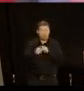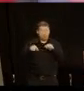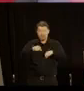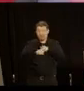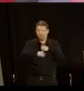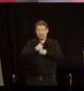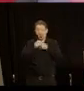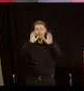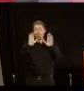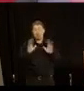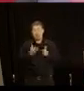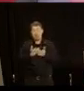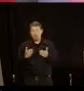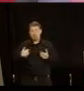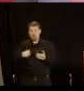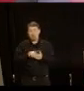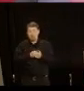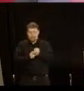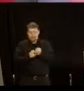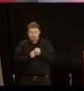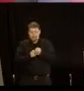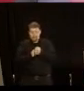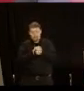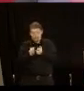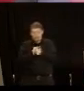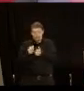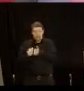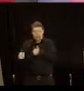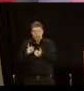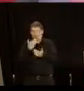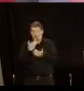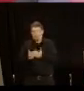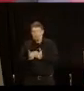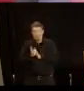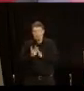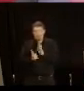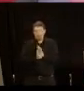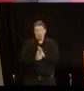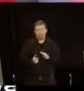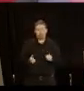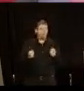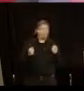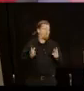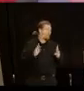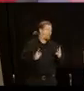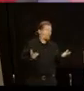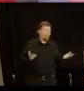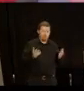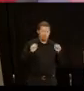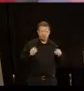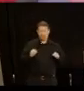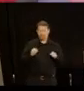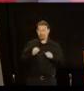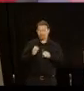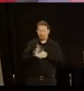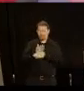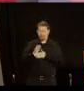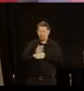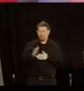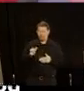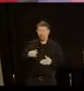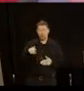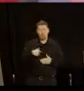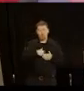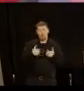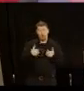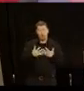We funded some phenomenal things. We passed good legislation. Lots of folks up here to tell you about it. We have a lot of work to do. We know that